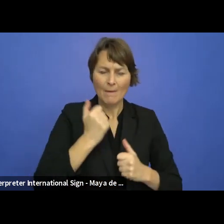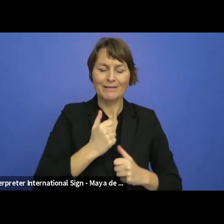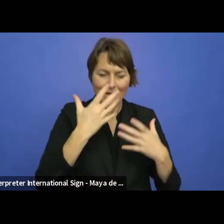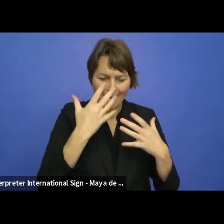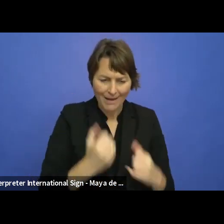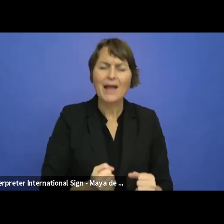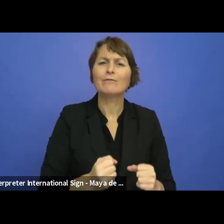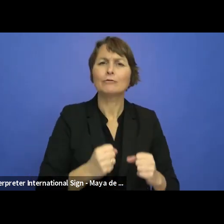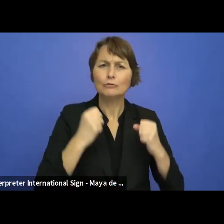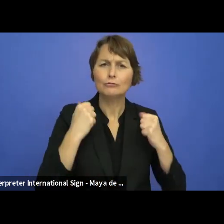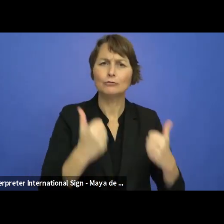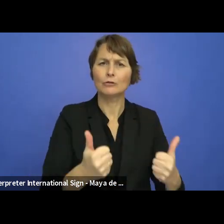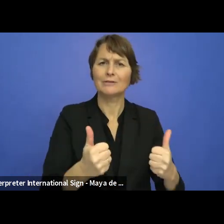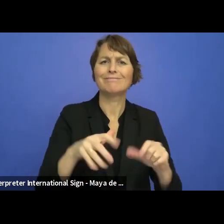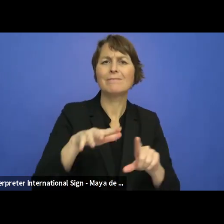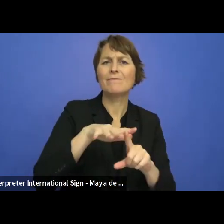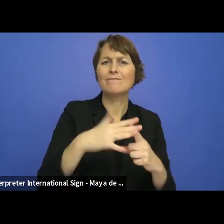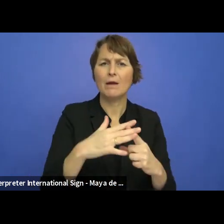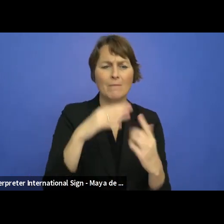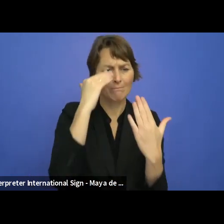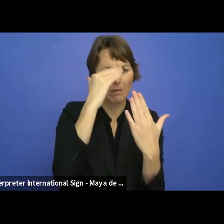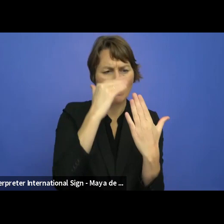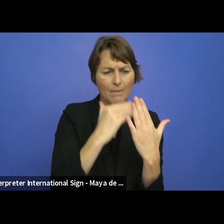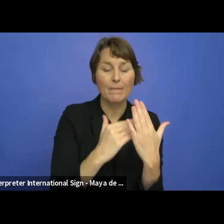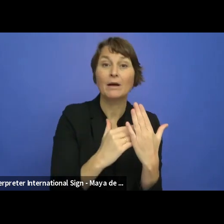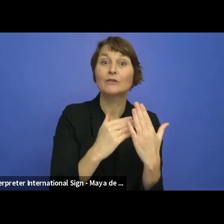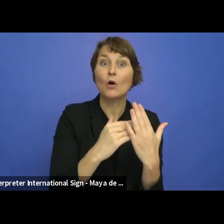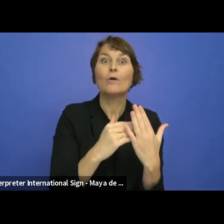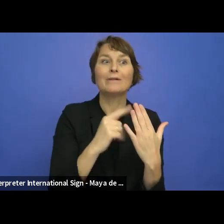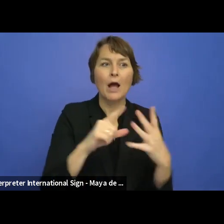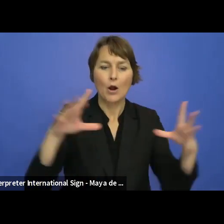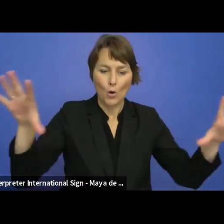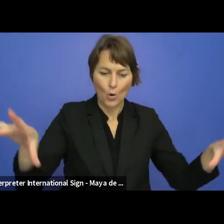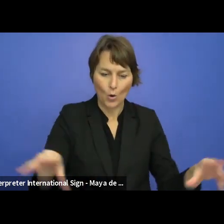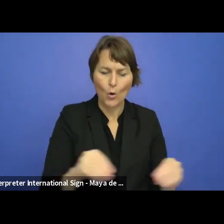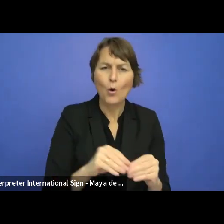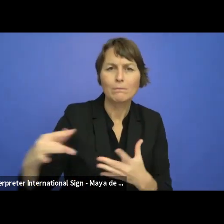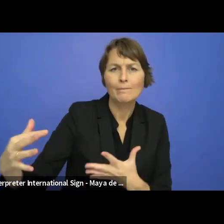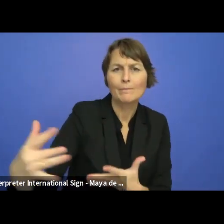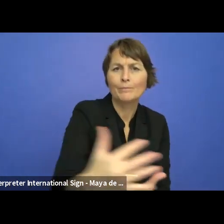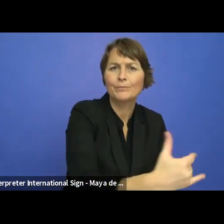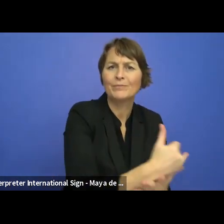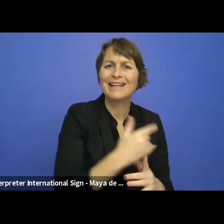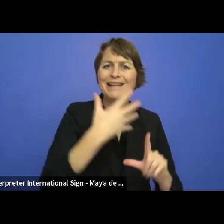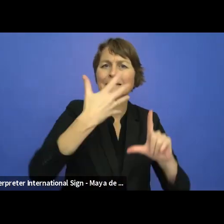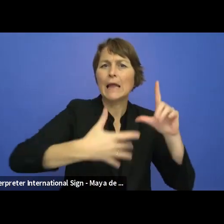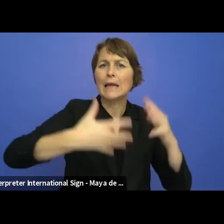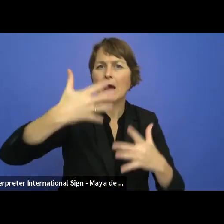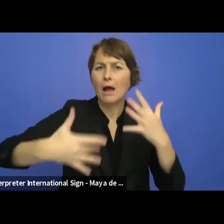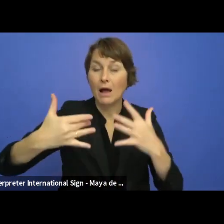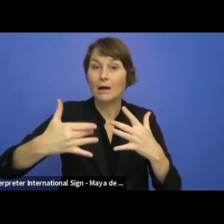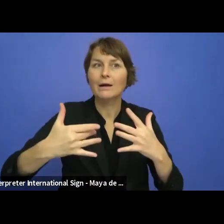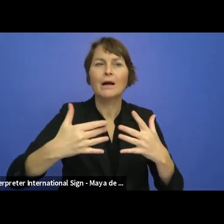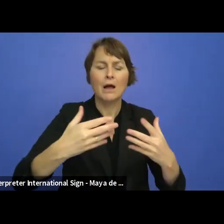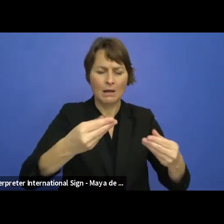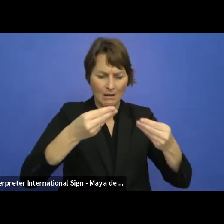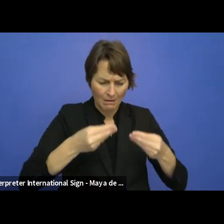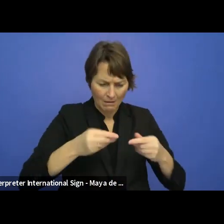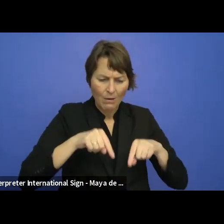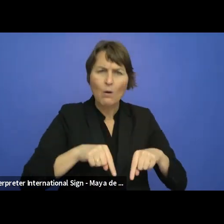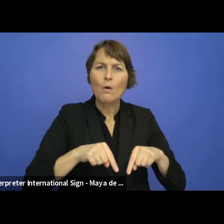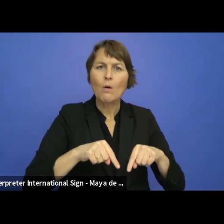gathering and collective learning has generated invaluable data, but more importantly, cultural transformation and cultural